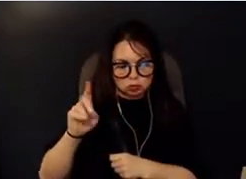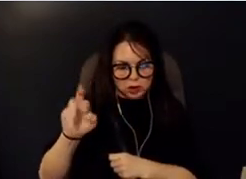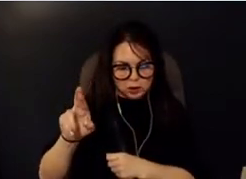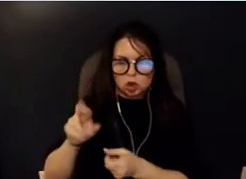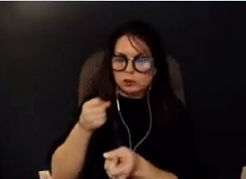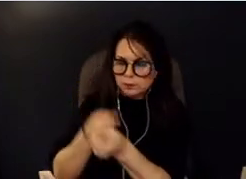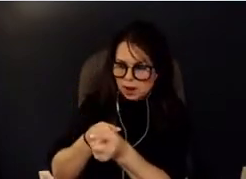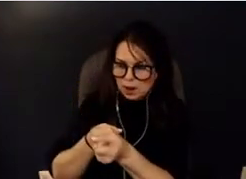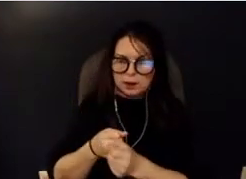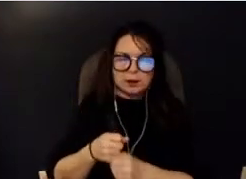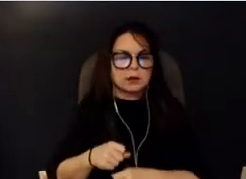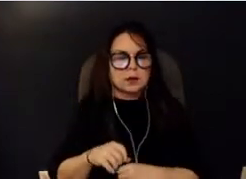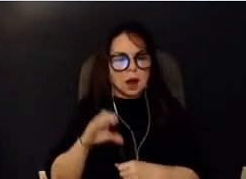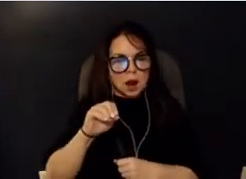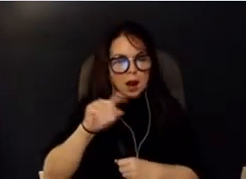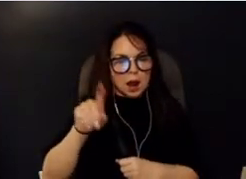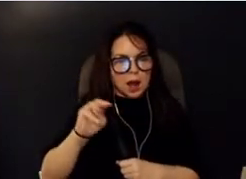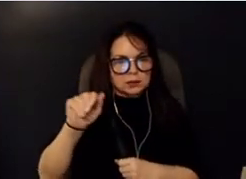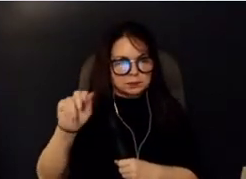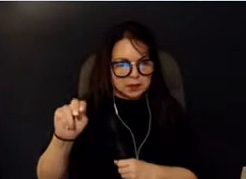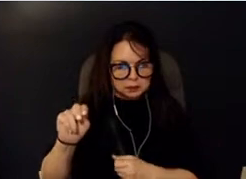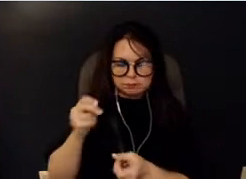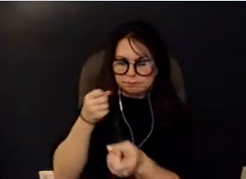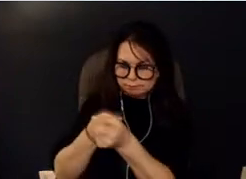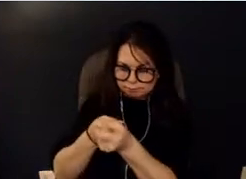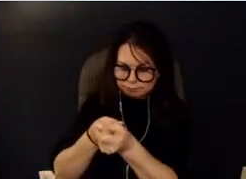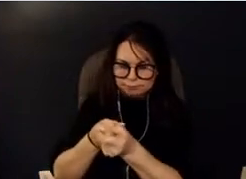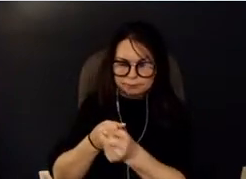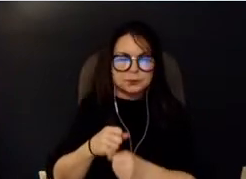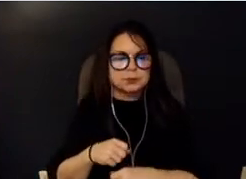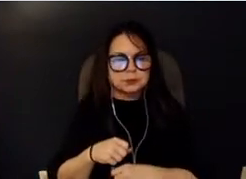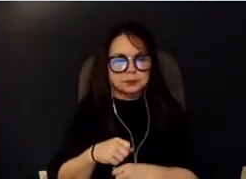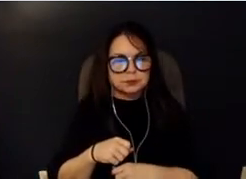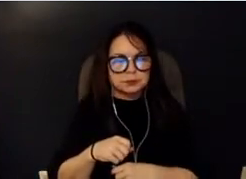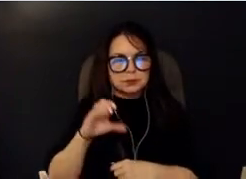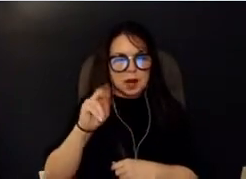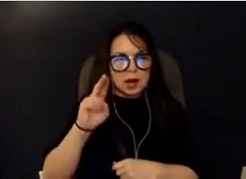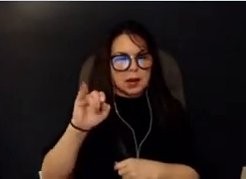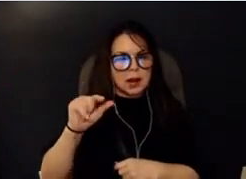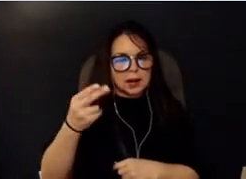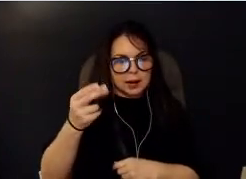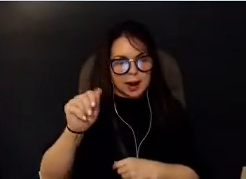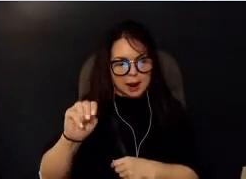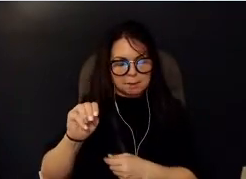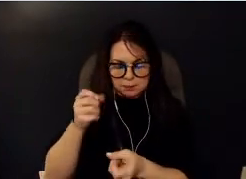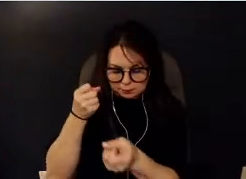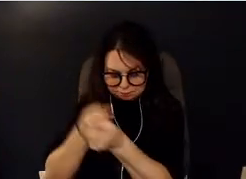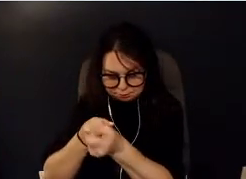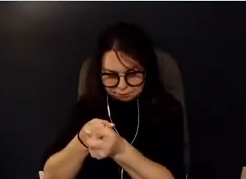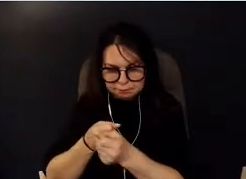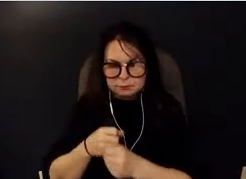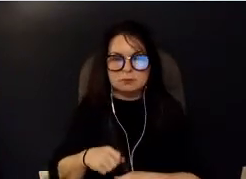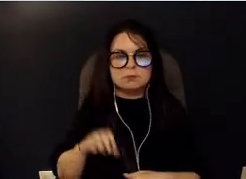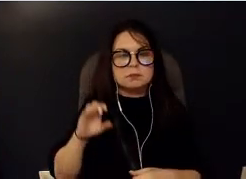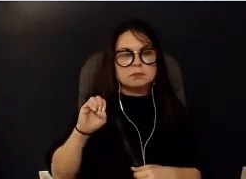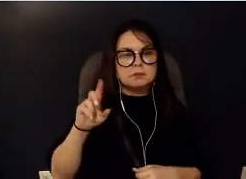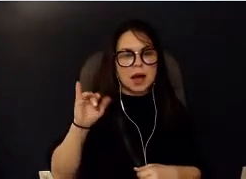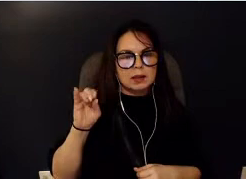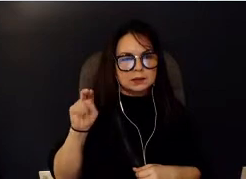Osmond. Aye. Councilmember Cunningham. Aye. Councilmember Ellison.